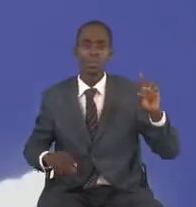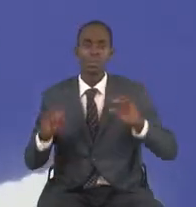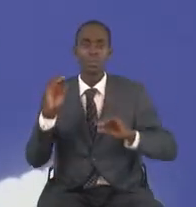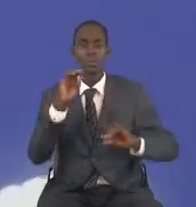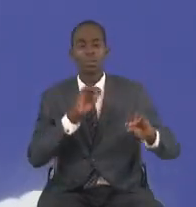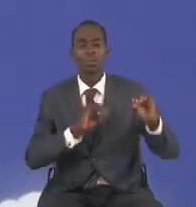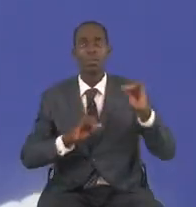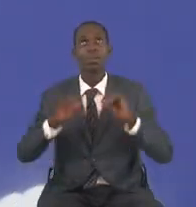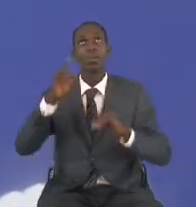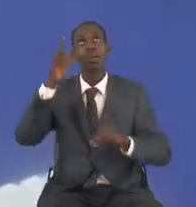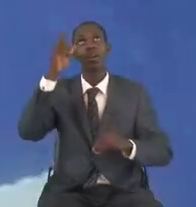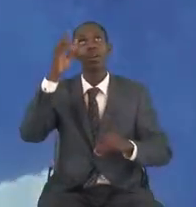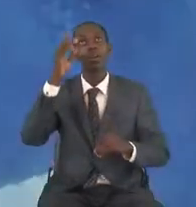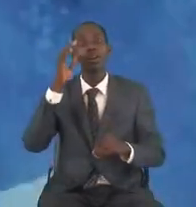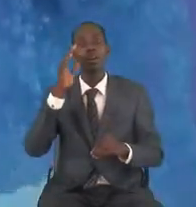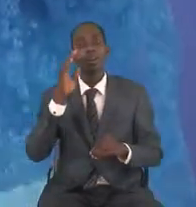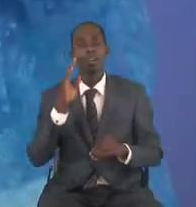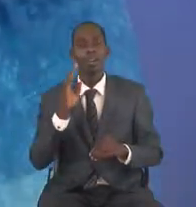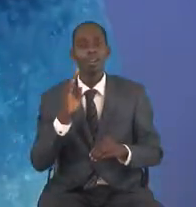Oh